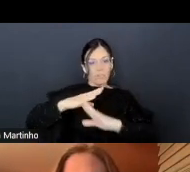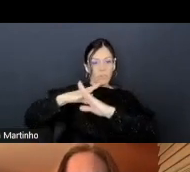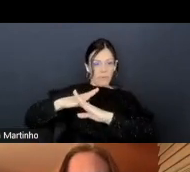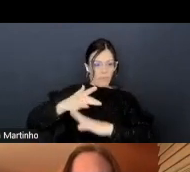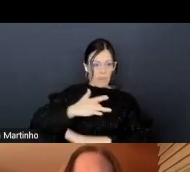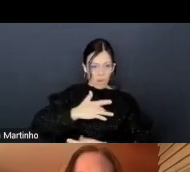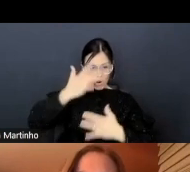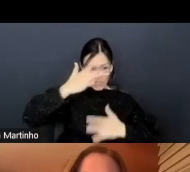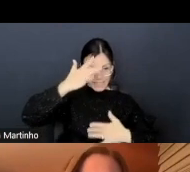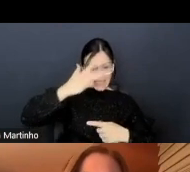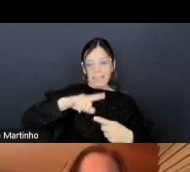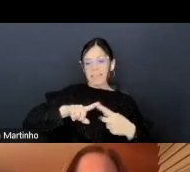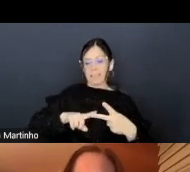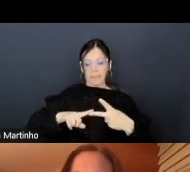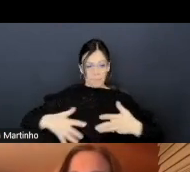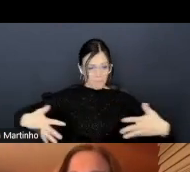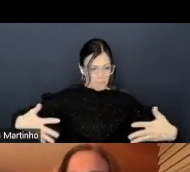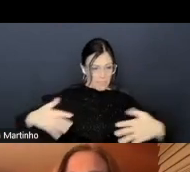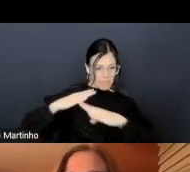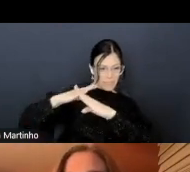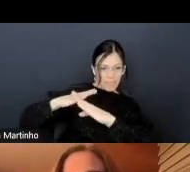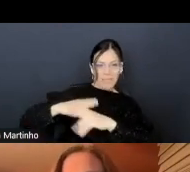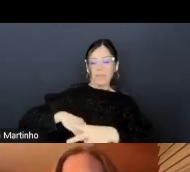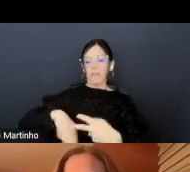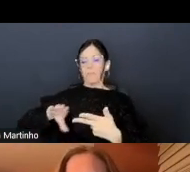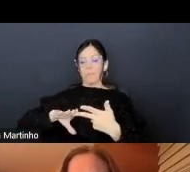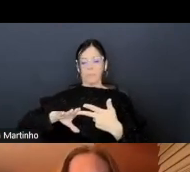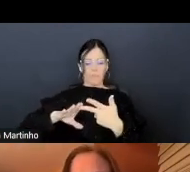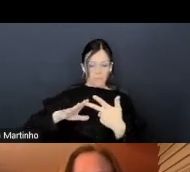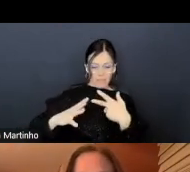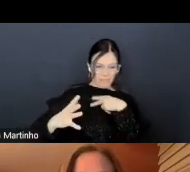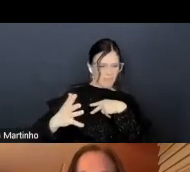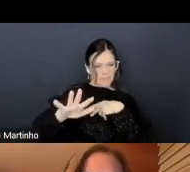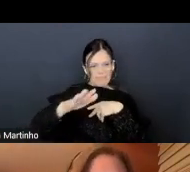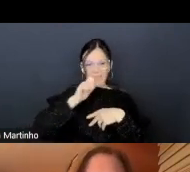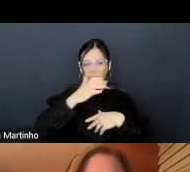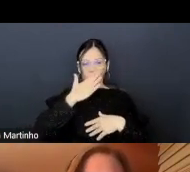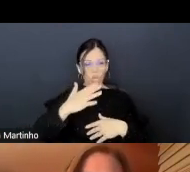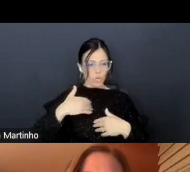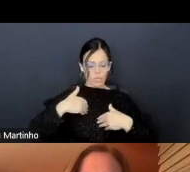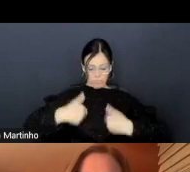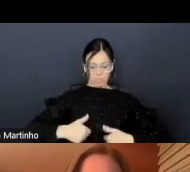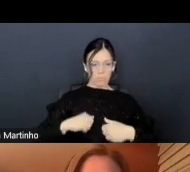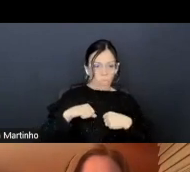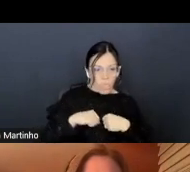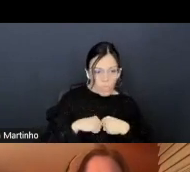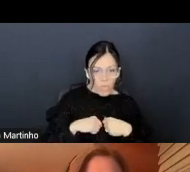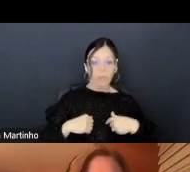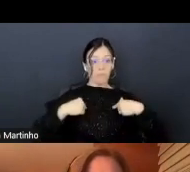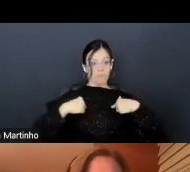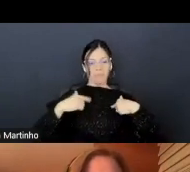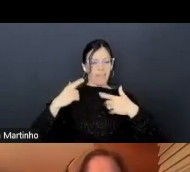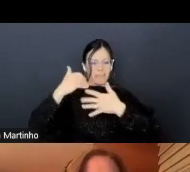to prevent obesity to prevent poor posture to prevent lung disease and the list goes on